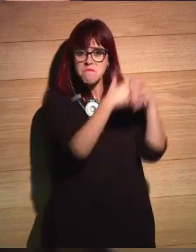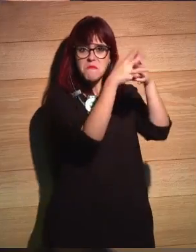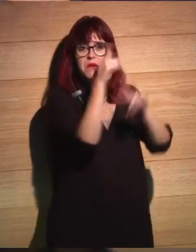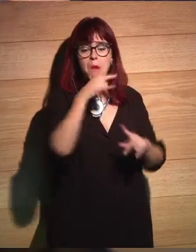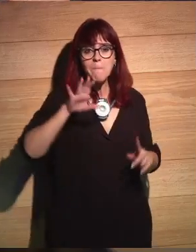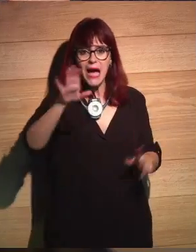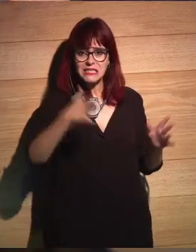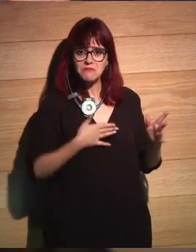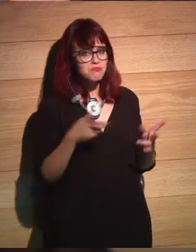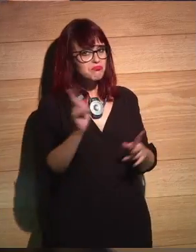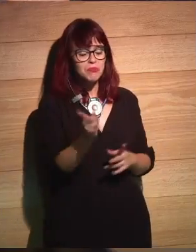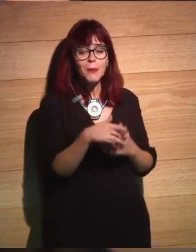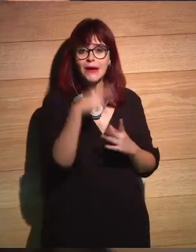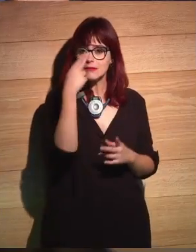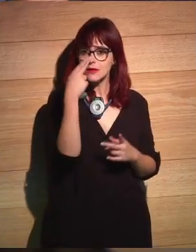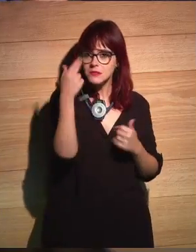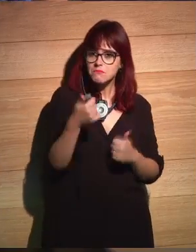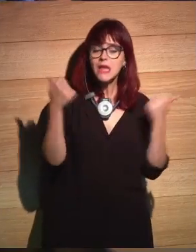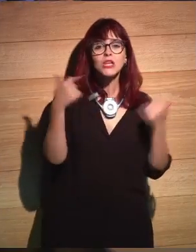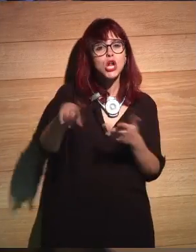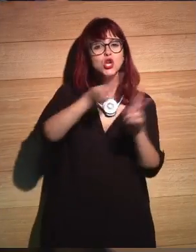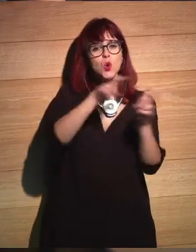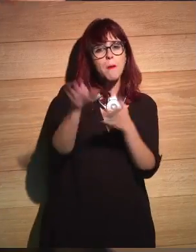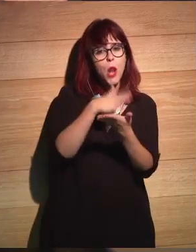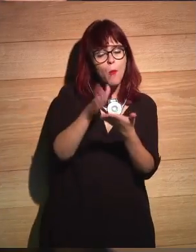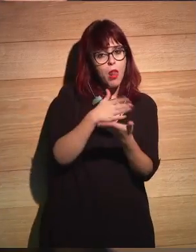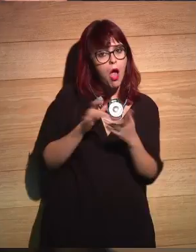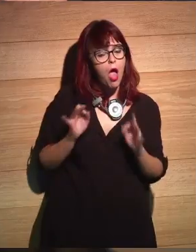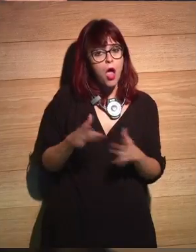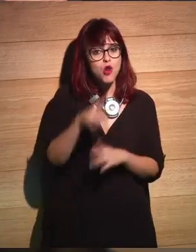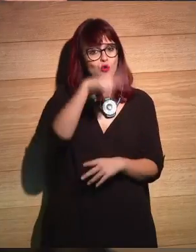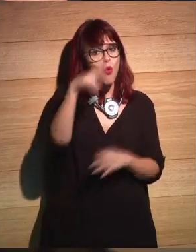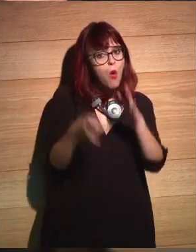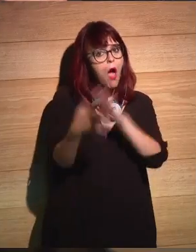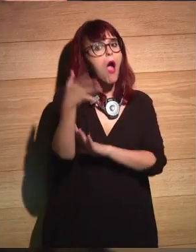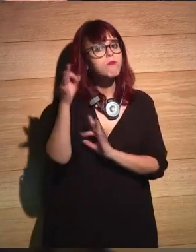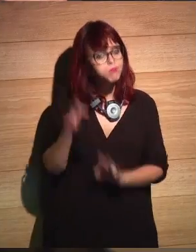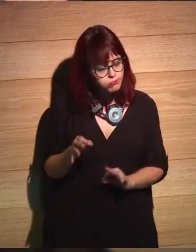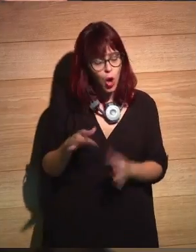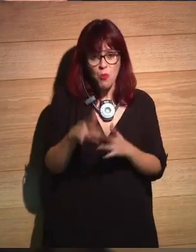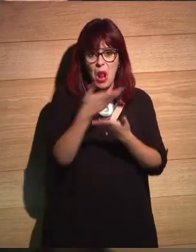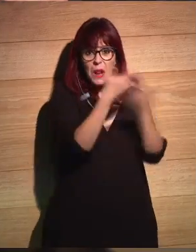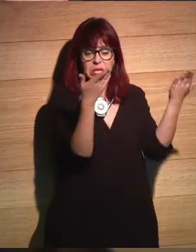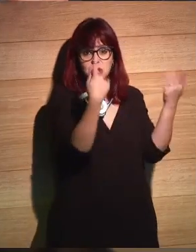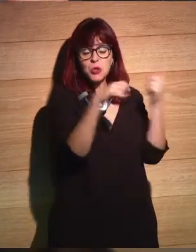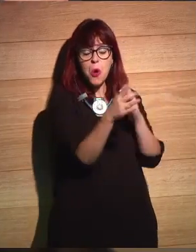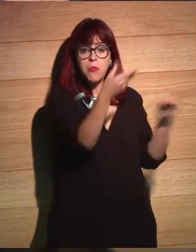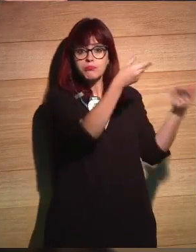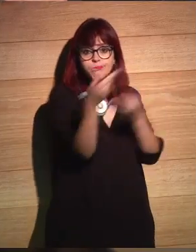in the new Norwegian novel than in the whatever American